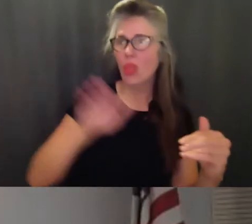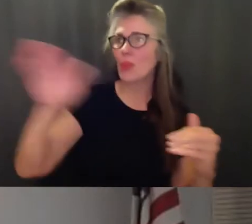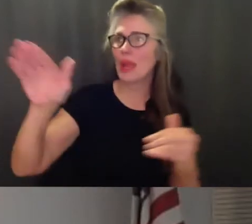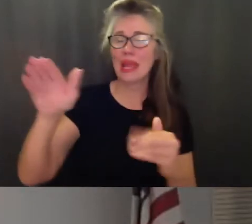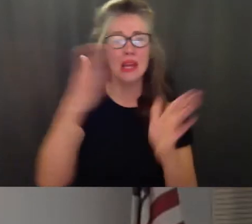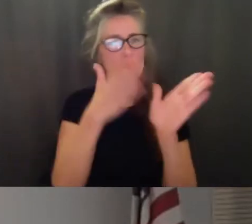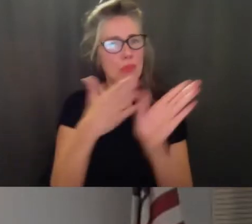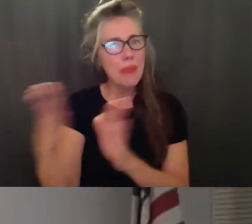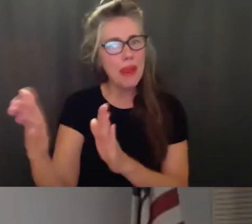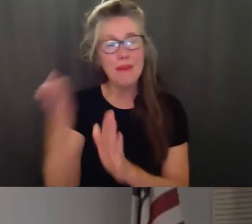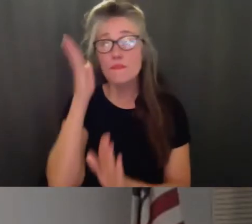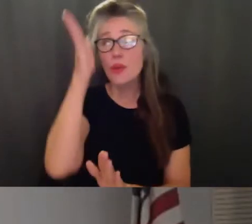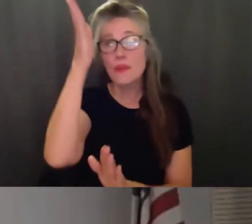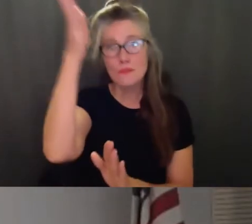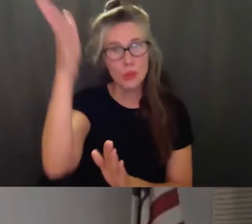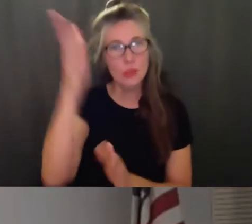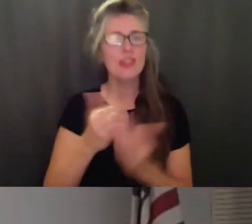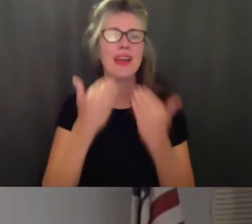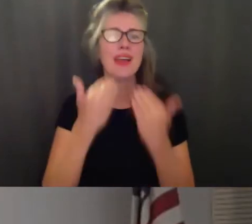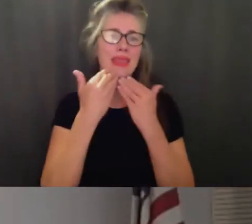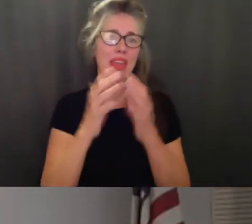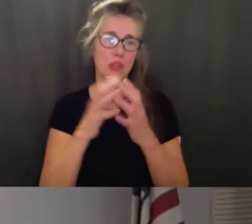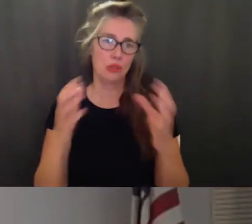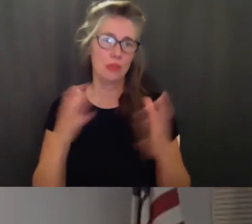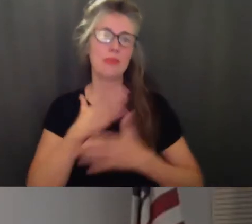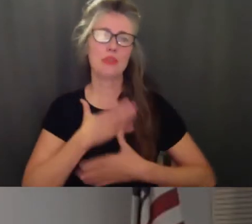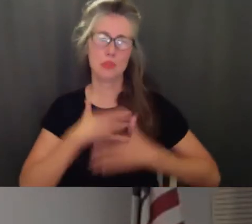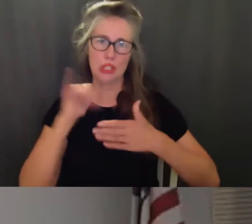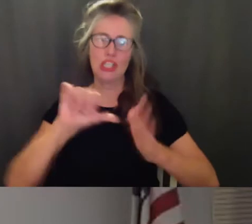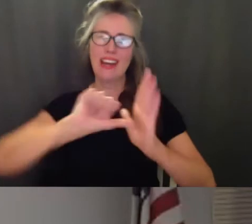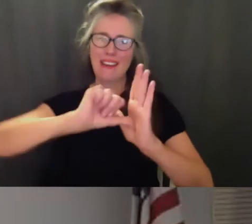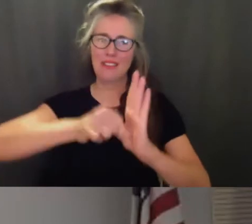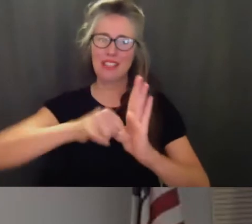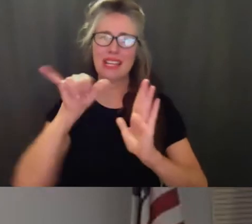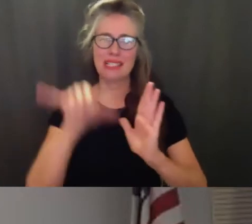future. So thank you so much. I appreciate it.